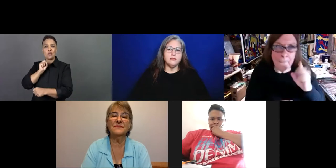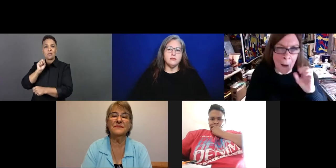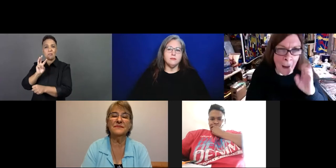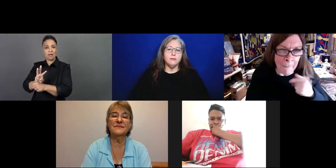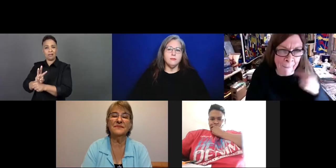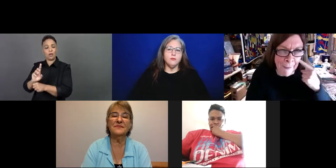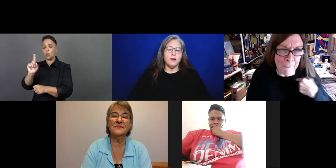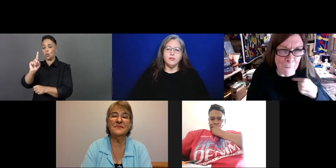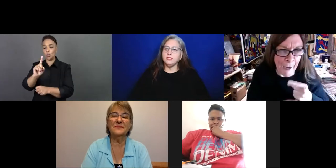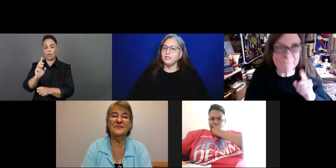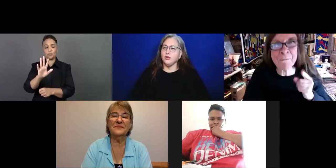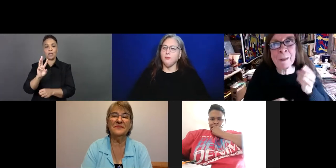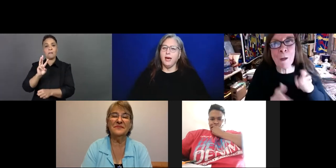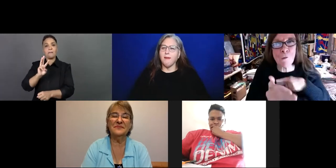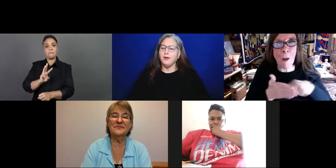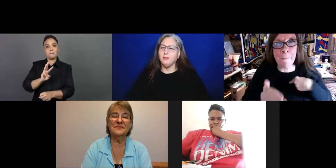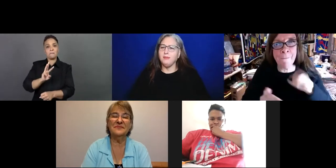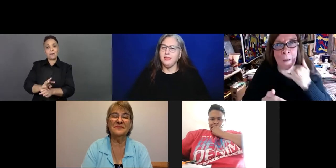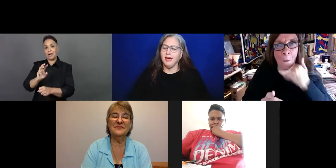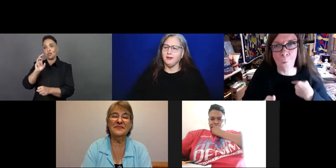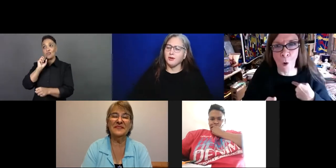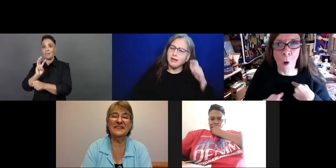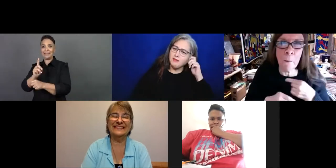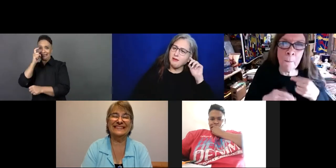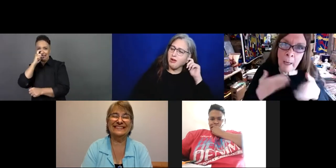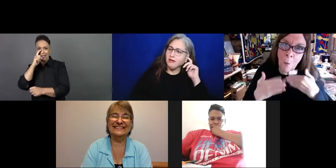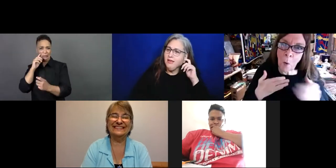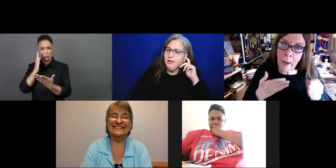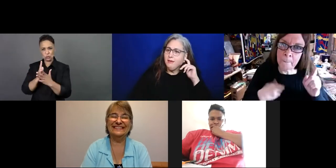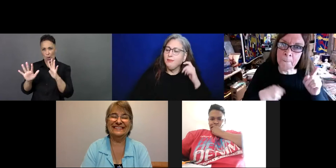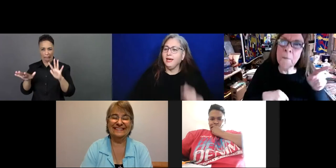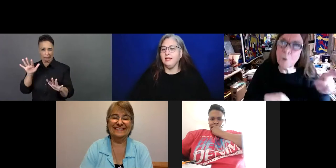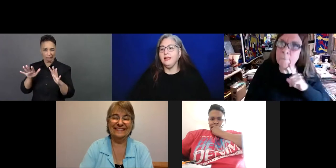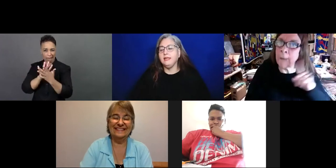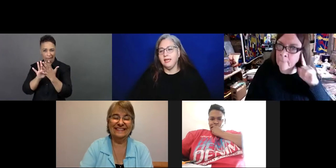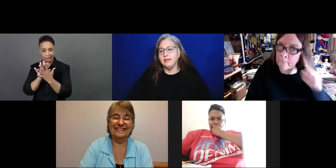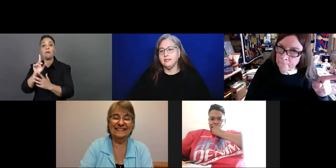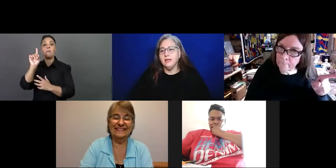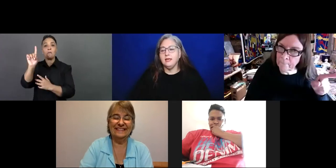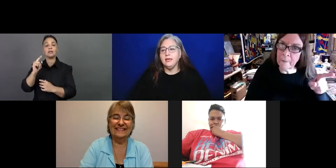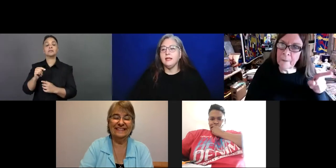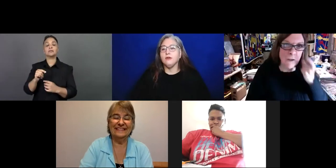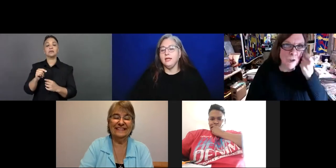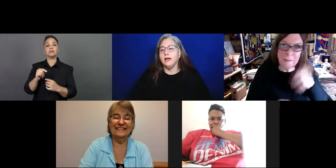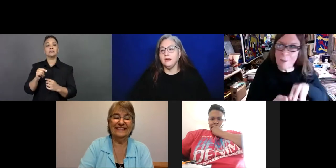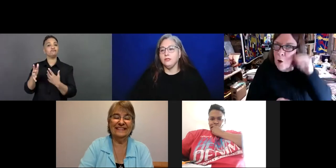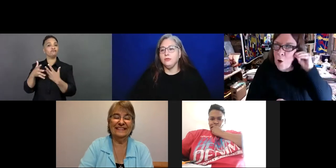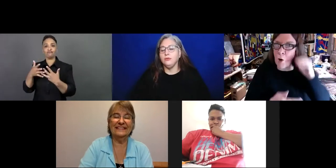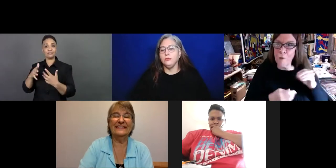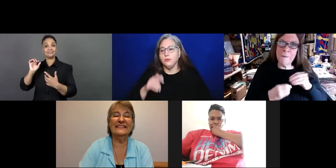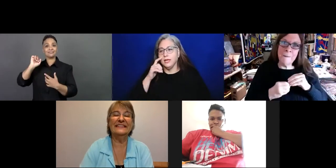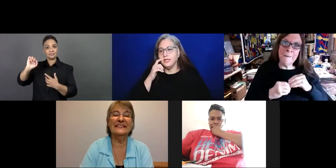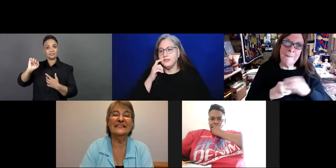mother's grandmother's sister, Bob, I don't know, correct me if I'm wrong, but in any case, he had a great aunt